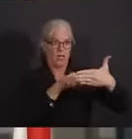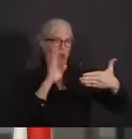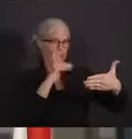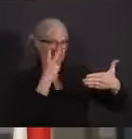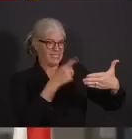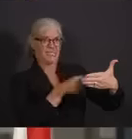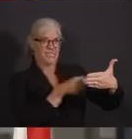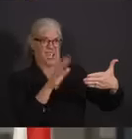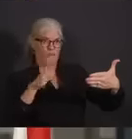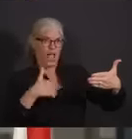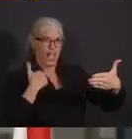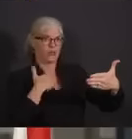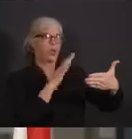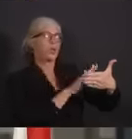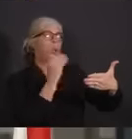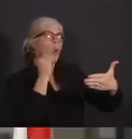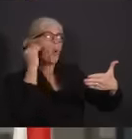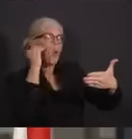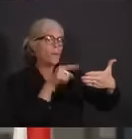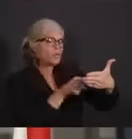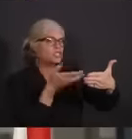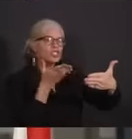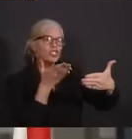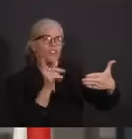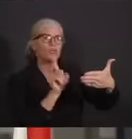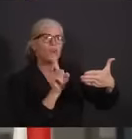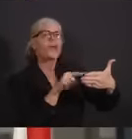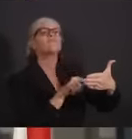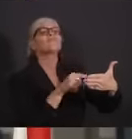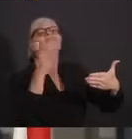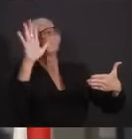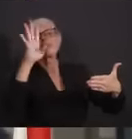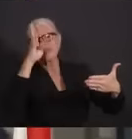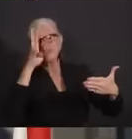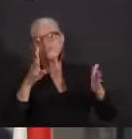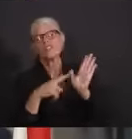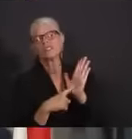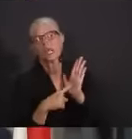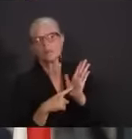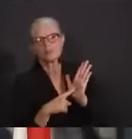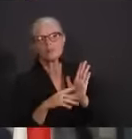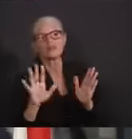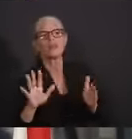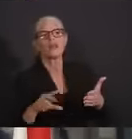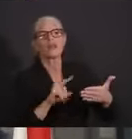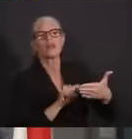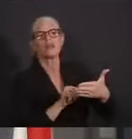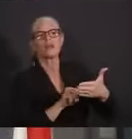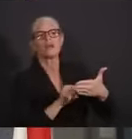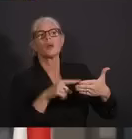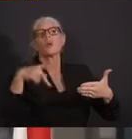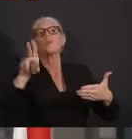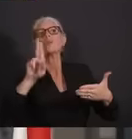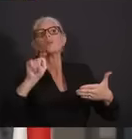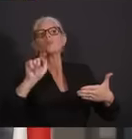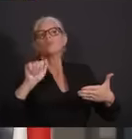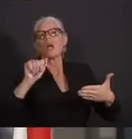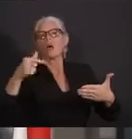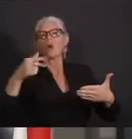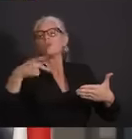where the home service is at. So it will say, for instance, just say for grins and giggles, it's Punta Gorda.